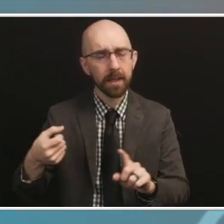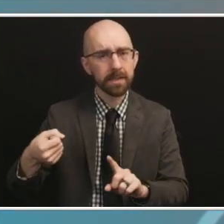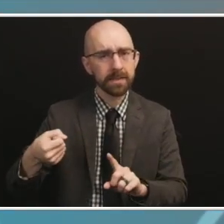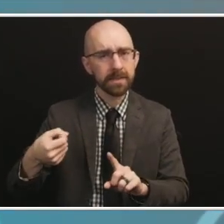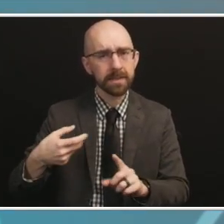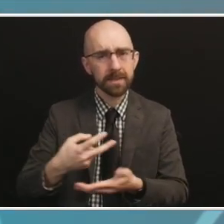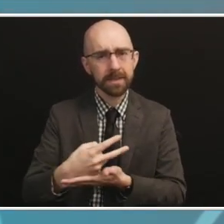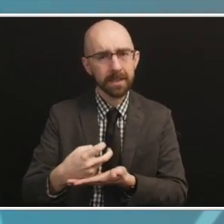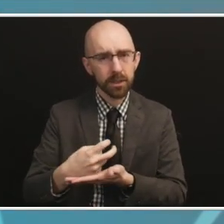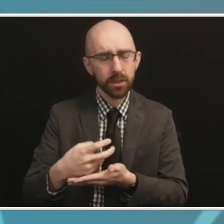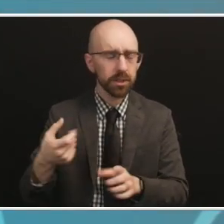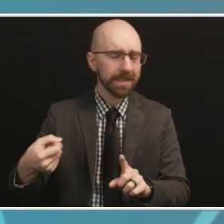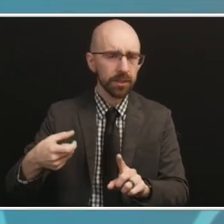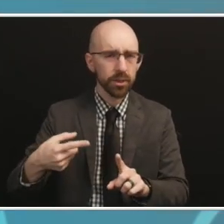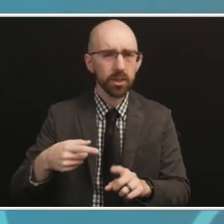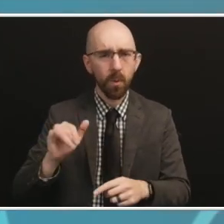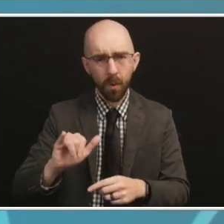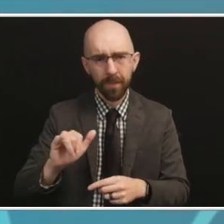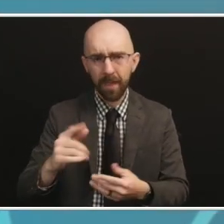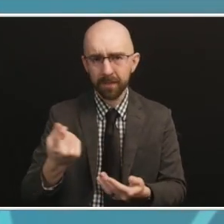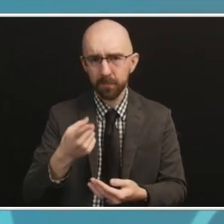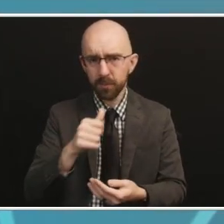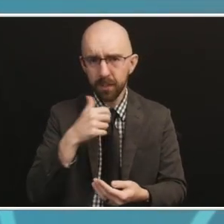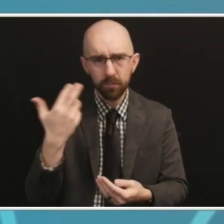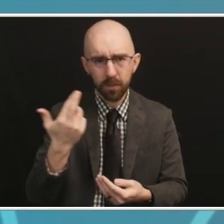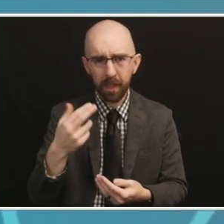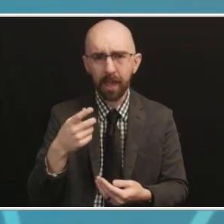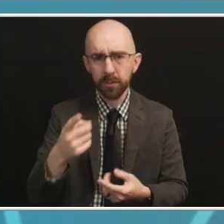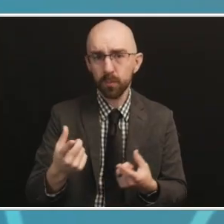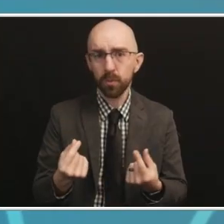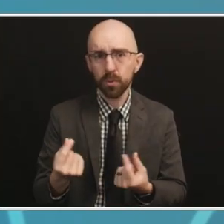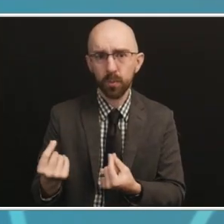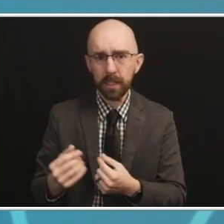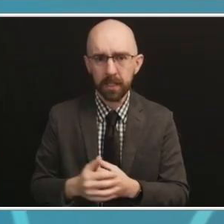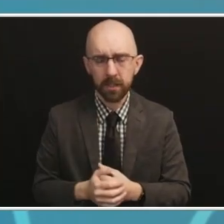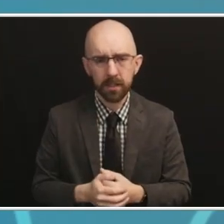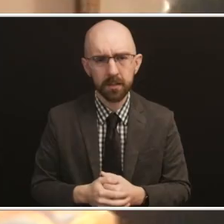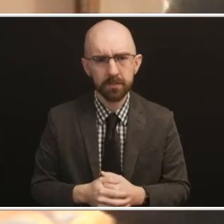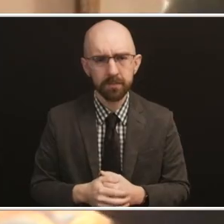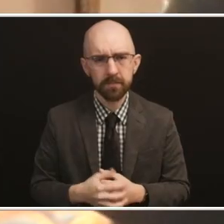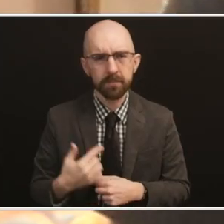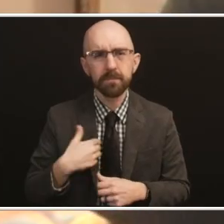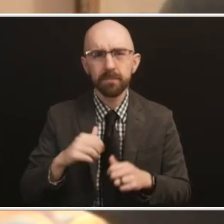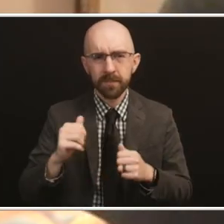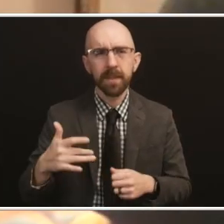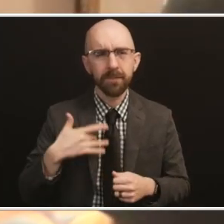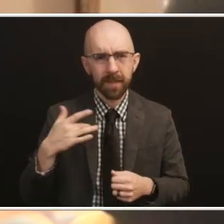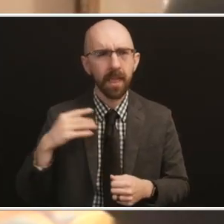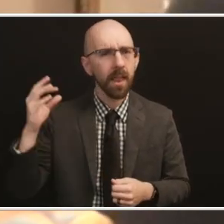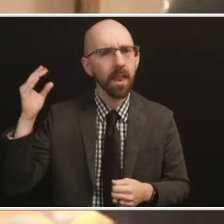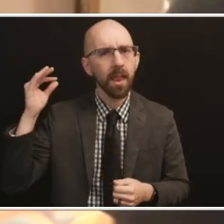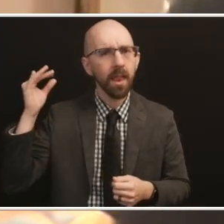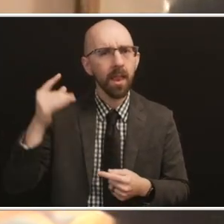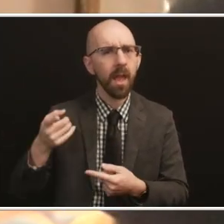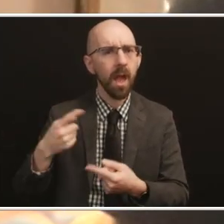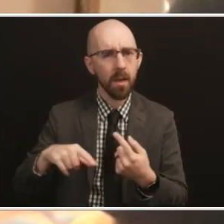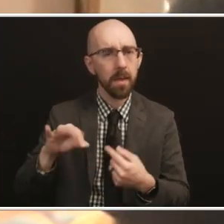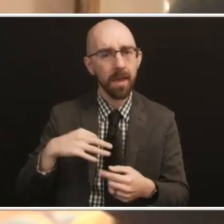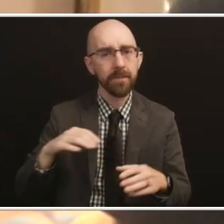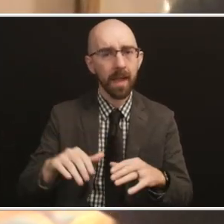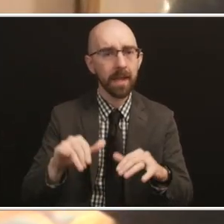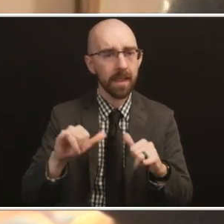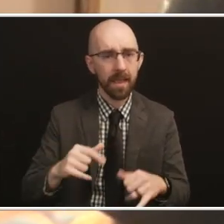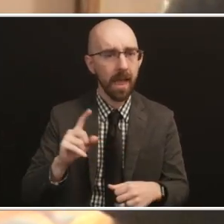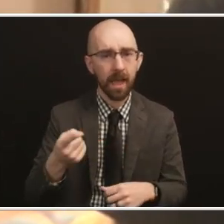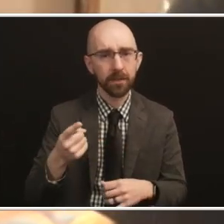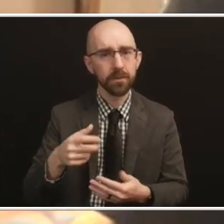the seizure that you didn't realize you were even doing? I could feel them coming on soon enough that if I did that, I'd just